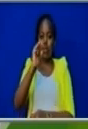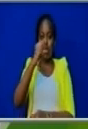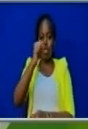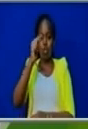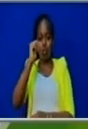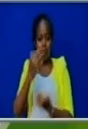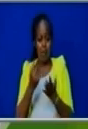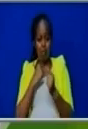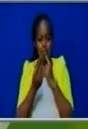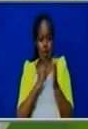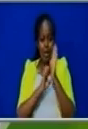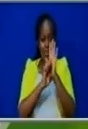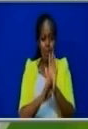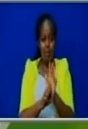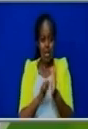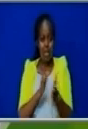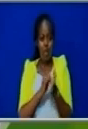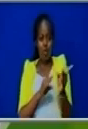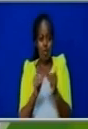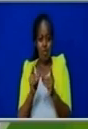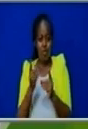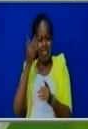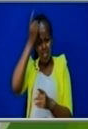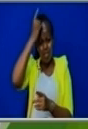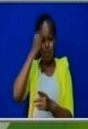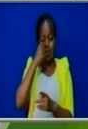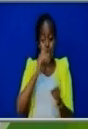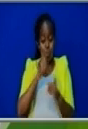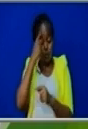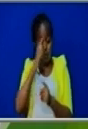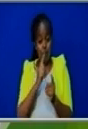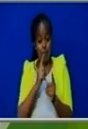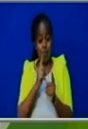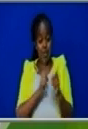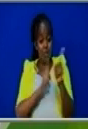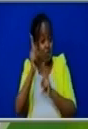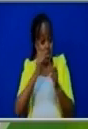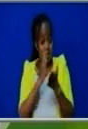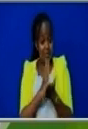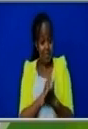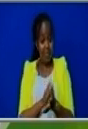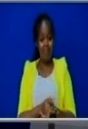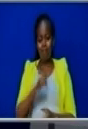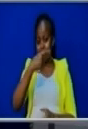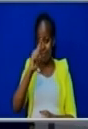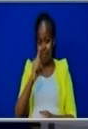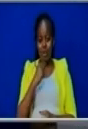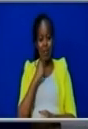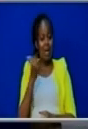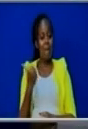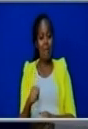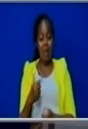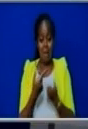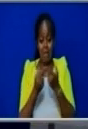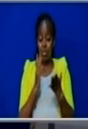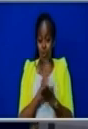just one? Yes. A quick one that we also do the other side. We also use water for transport. Good. I didn't mention it. Yes.